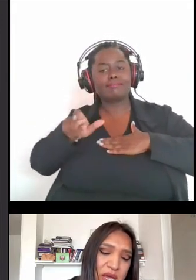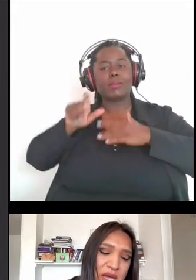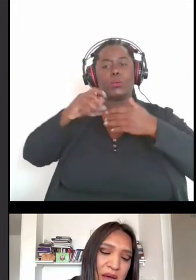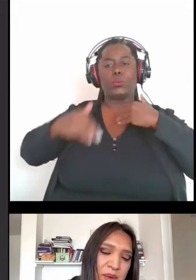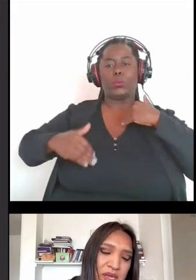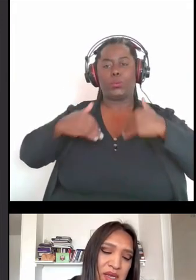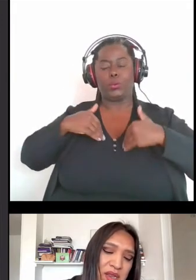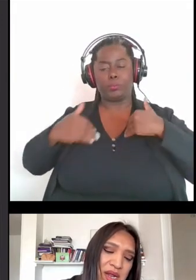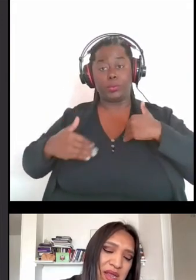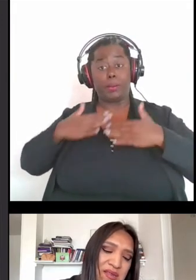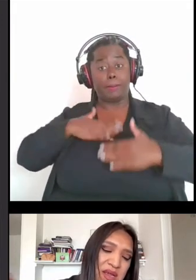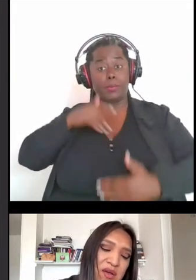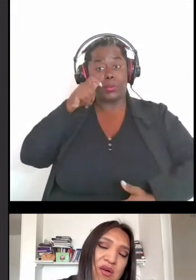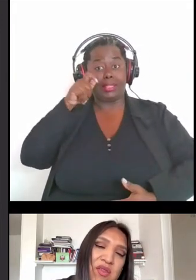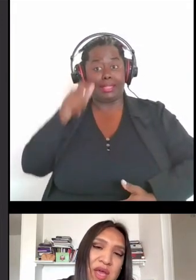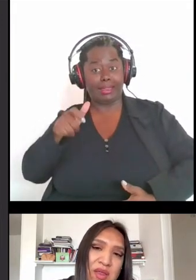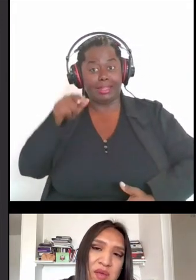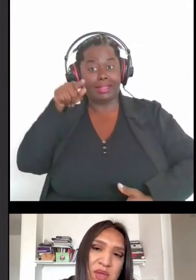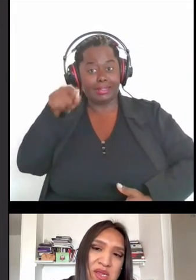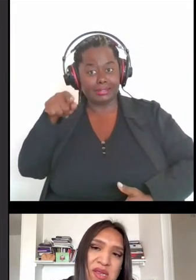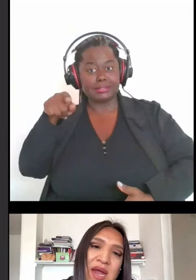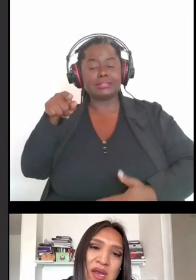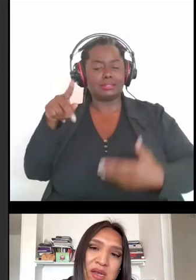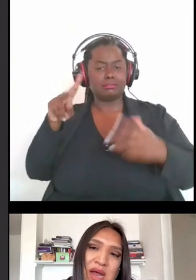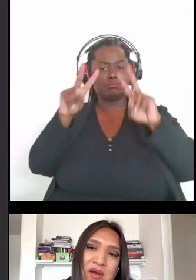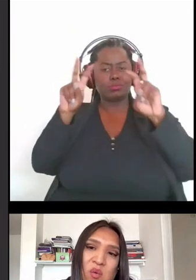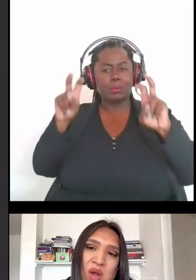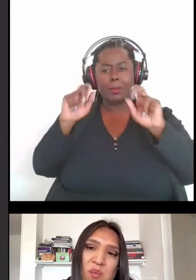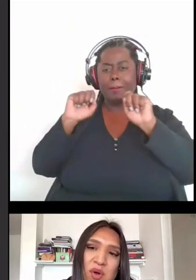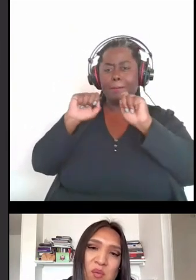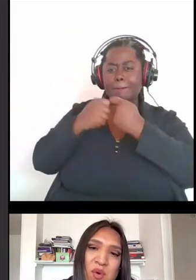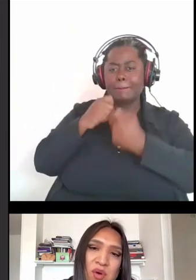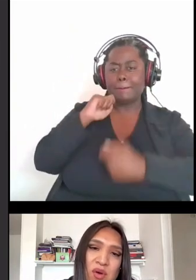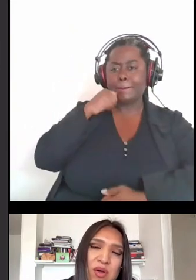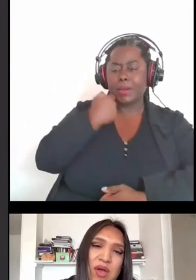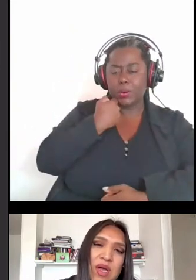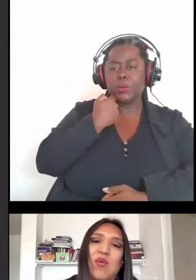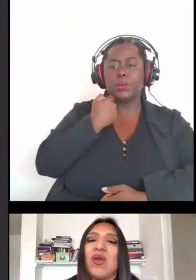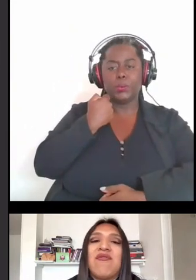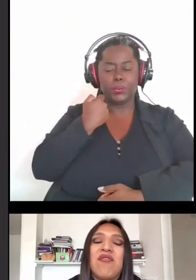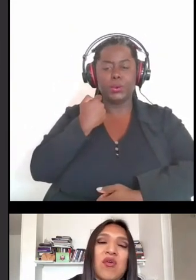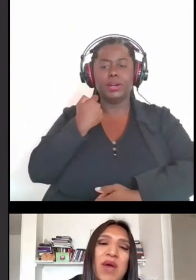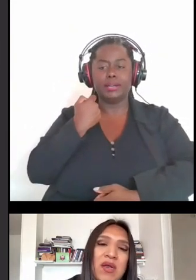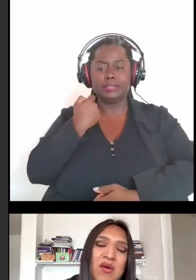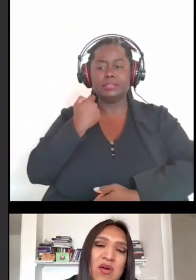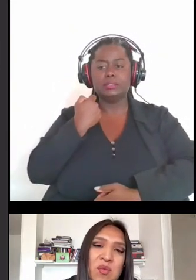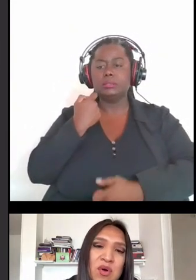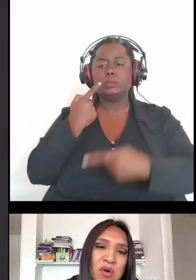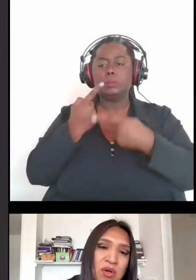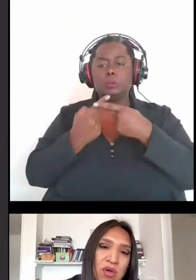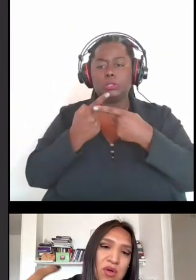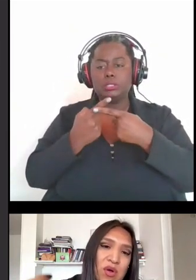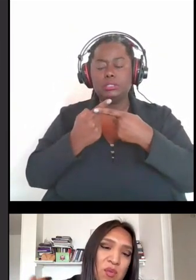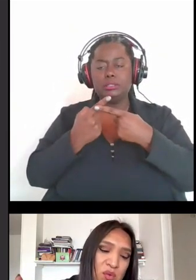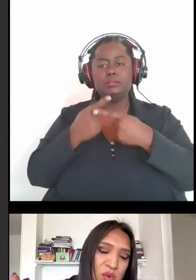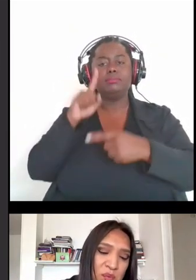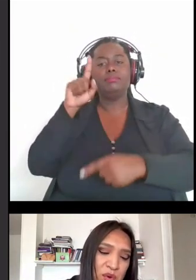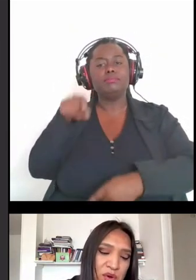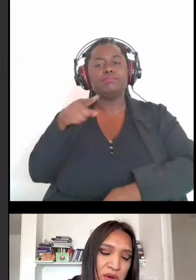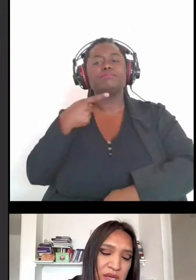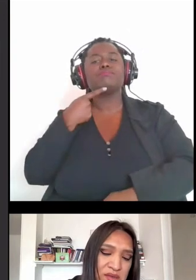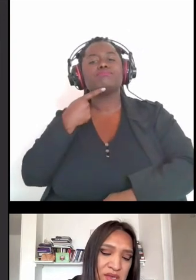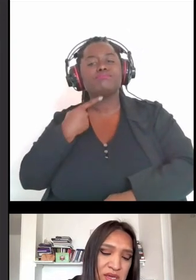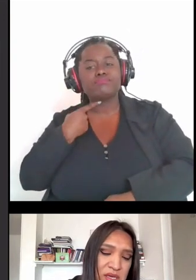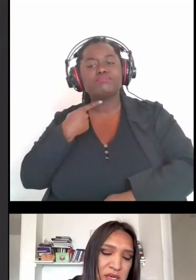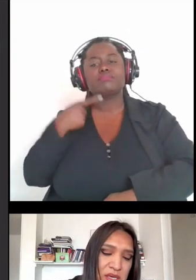vis-a-vis what I see as a body and I used bread because